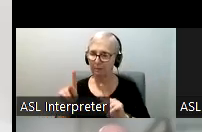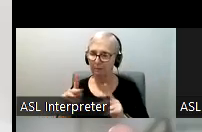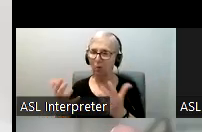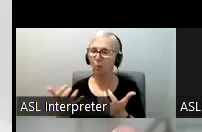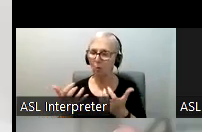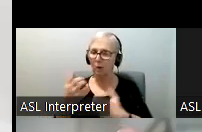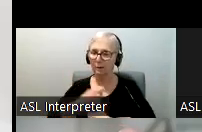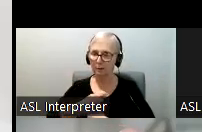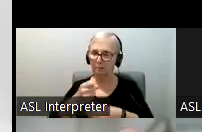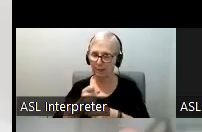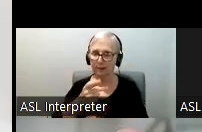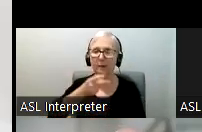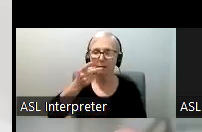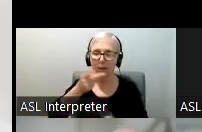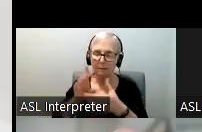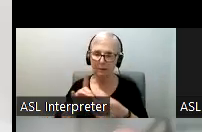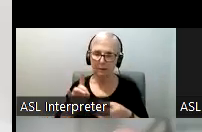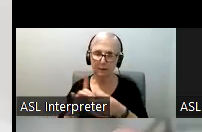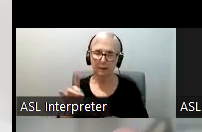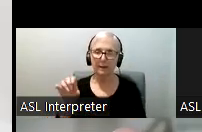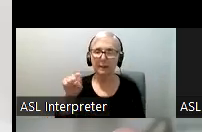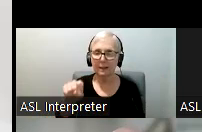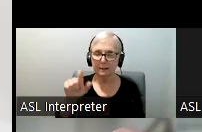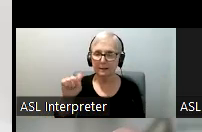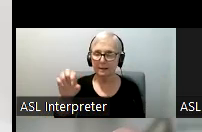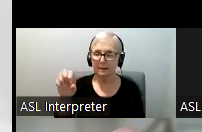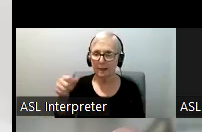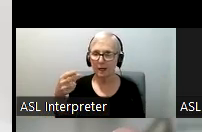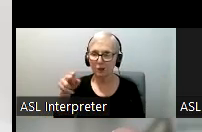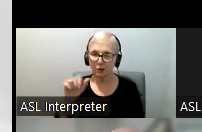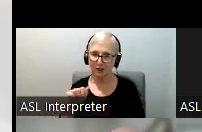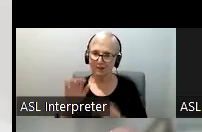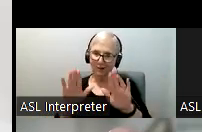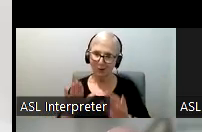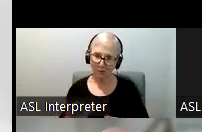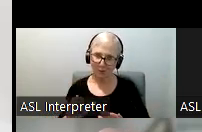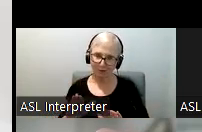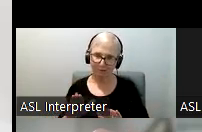comment? Yes, Tasha did a wonderful